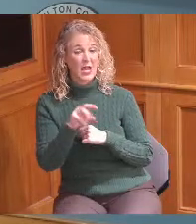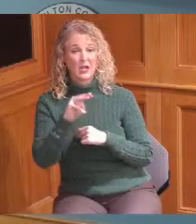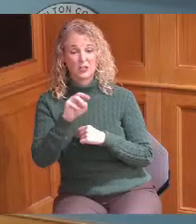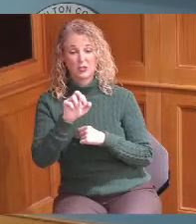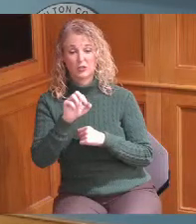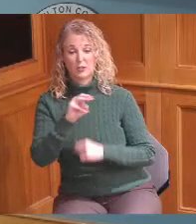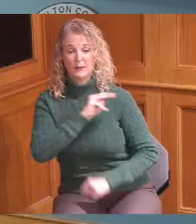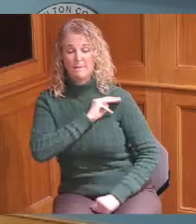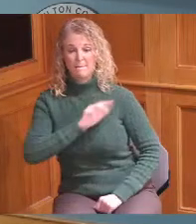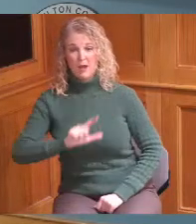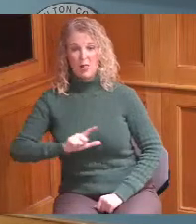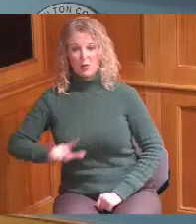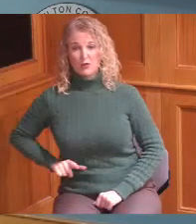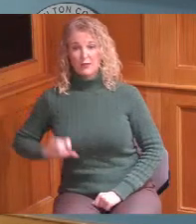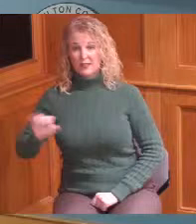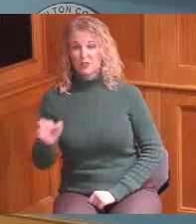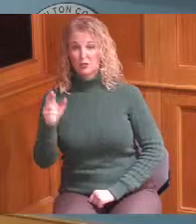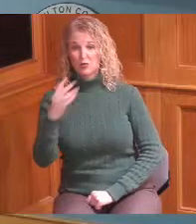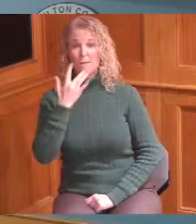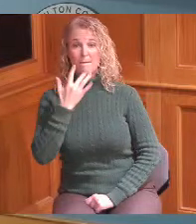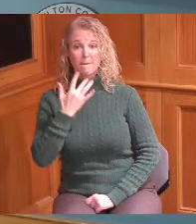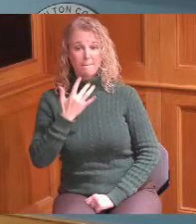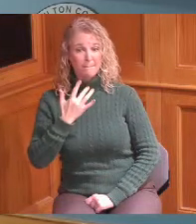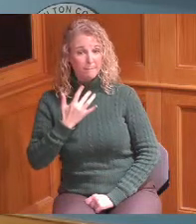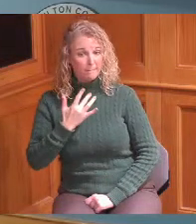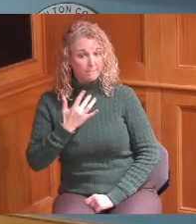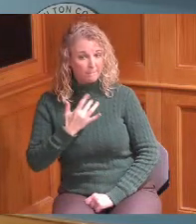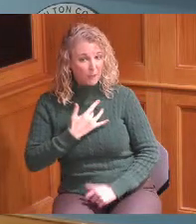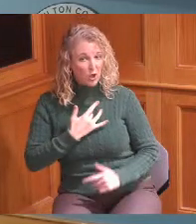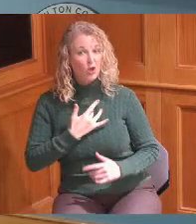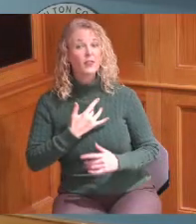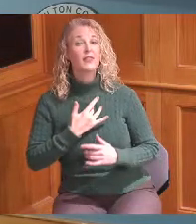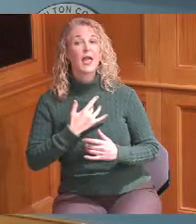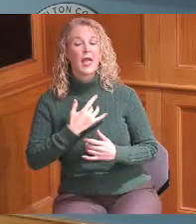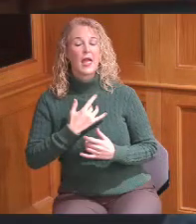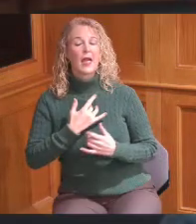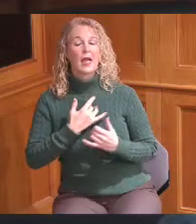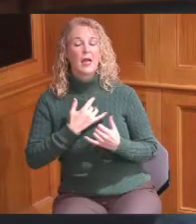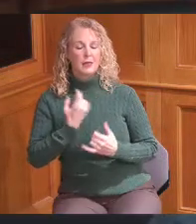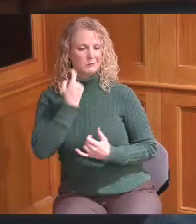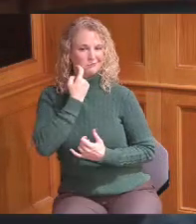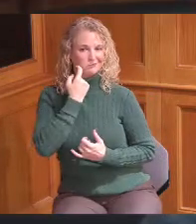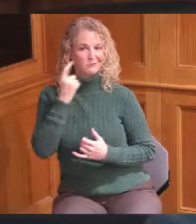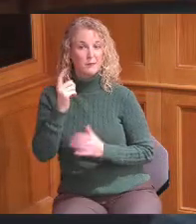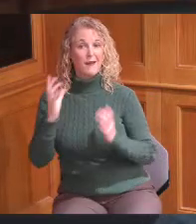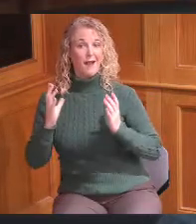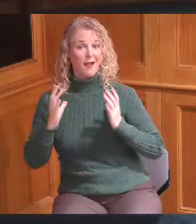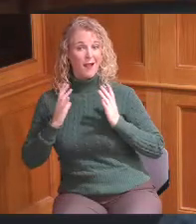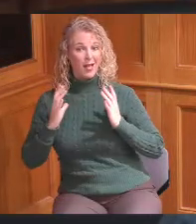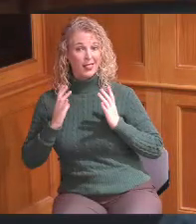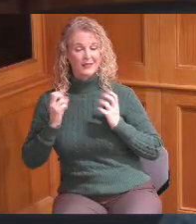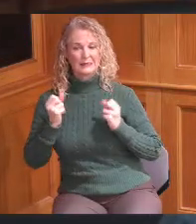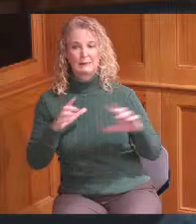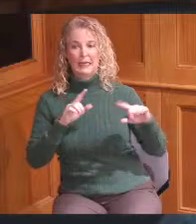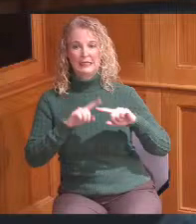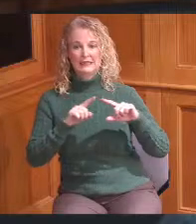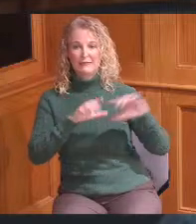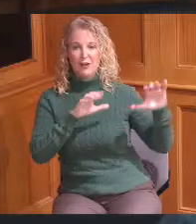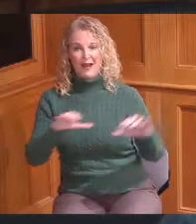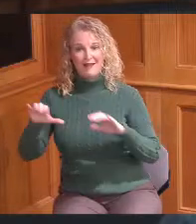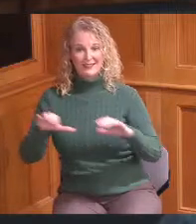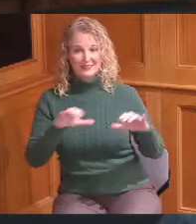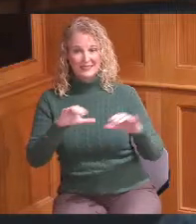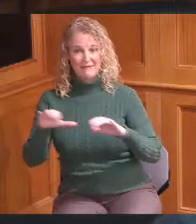King Jr. birthday holiday, his birthday obviously was this week, and the holiday, there are lots of activities